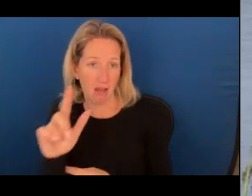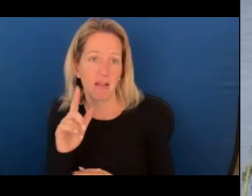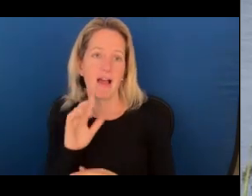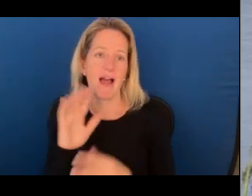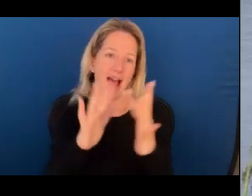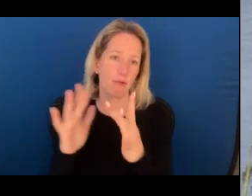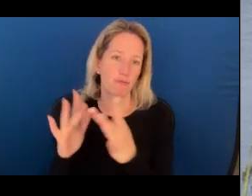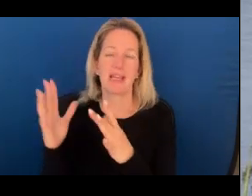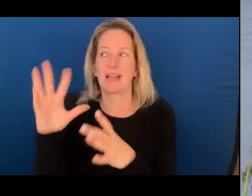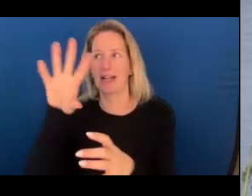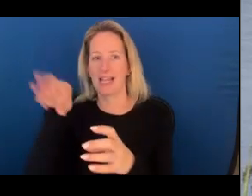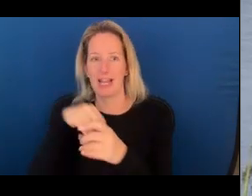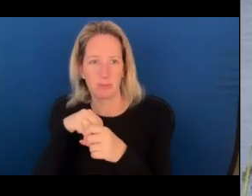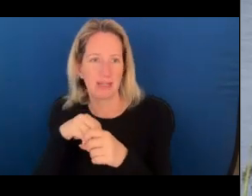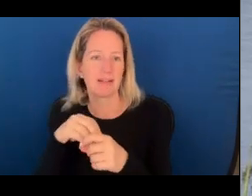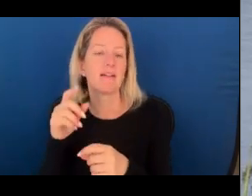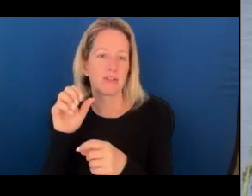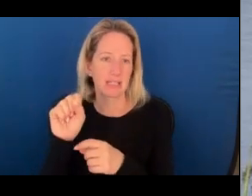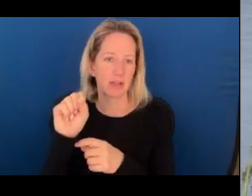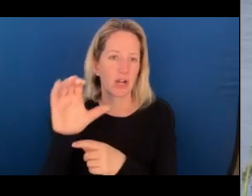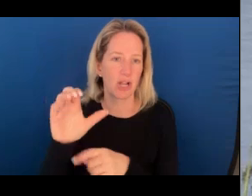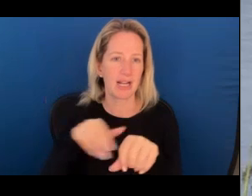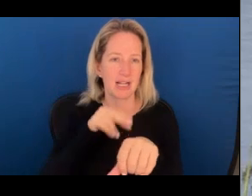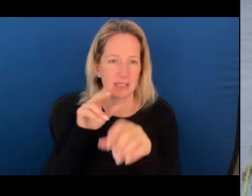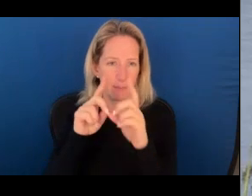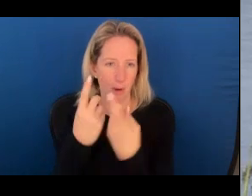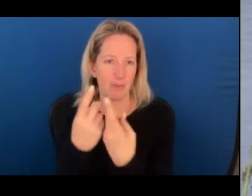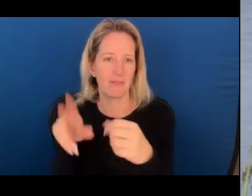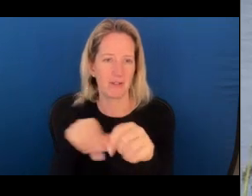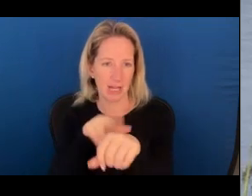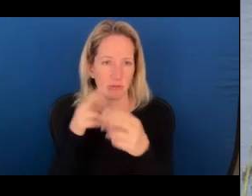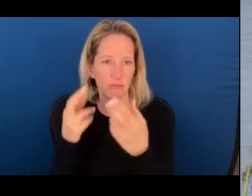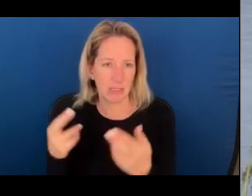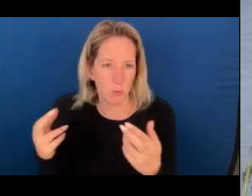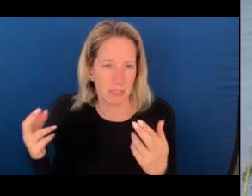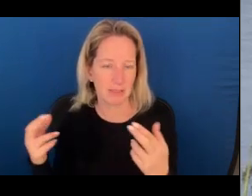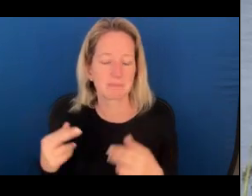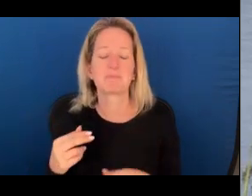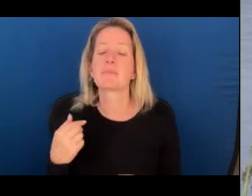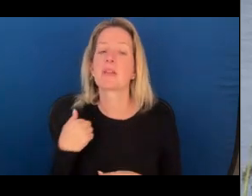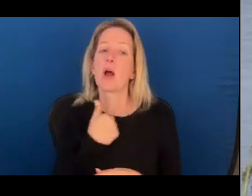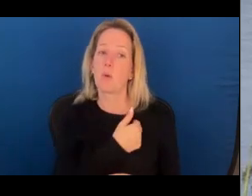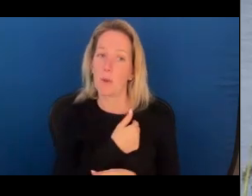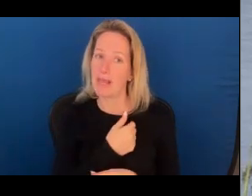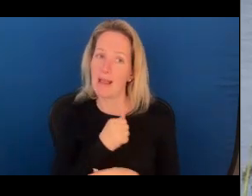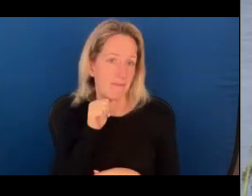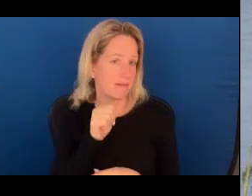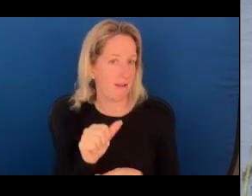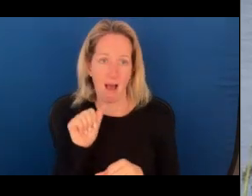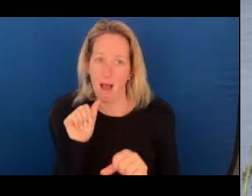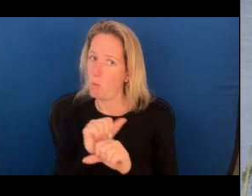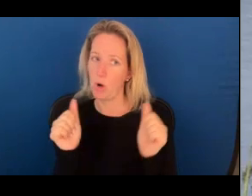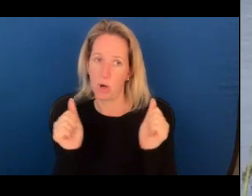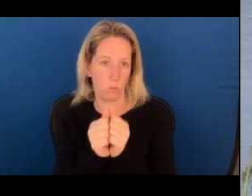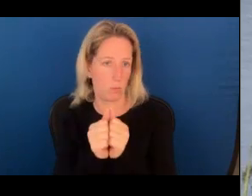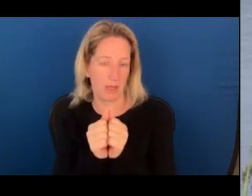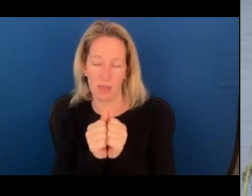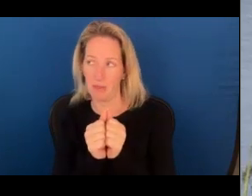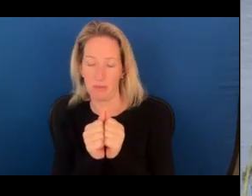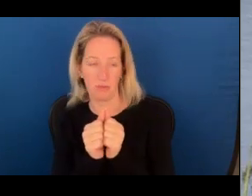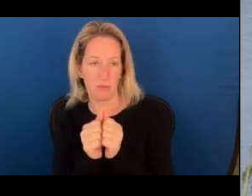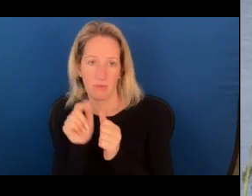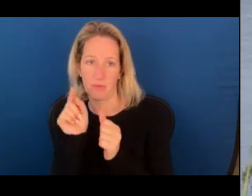arm of South Carolina Department of Natural Resources. So yeah, we have not really worked with them very much. They've